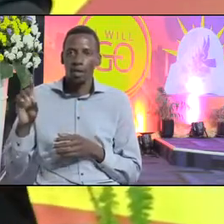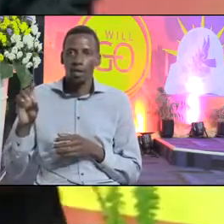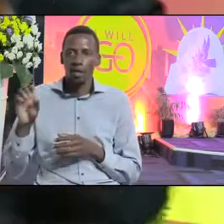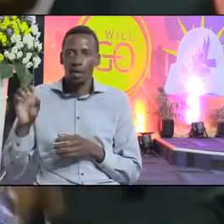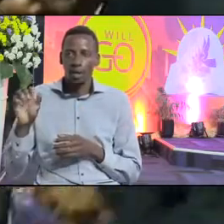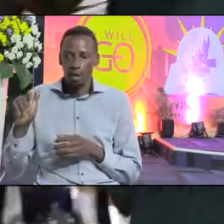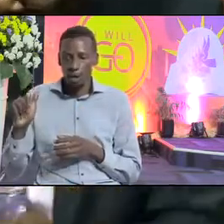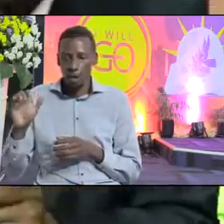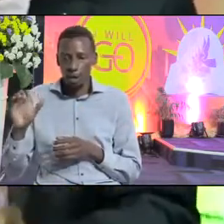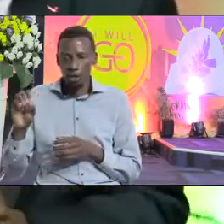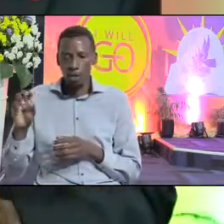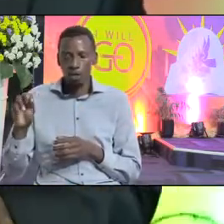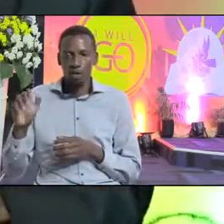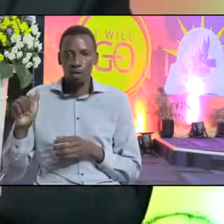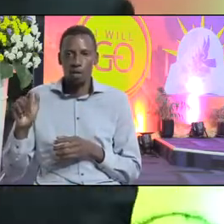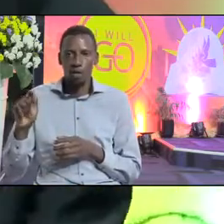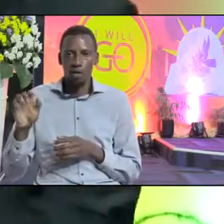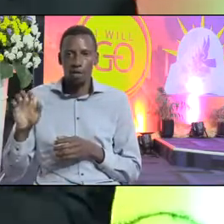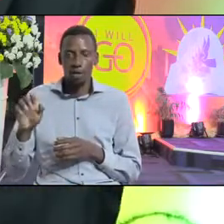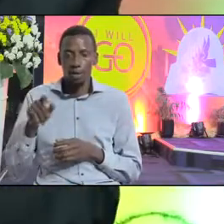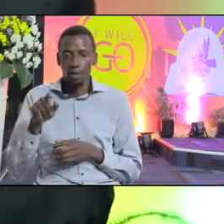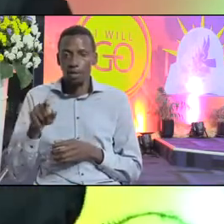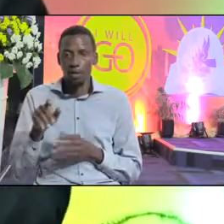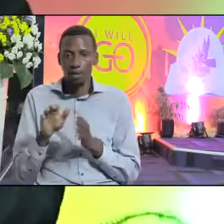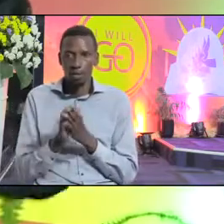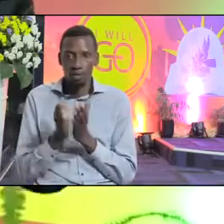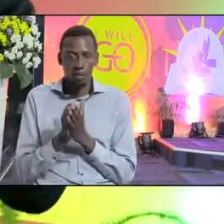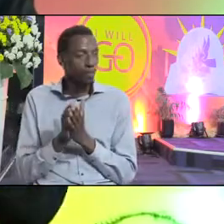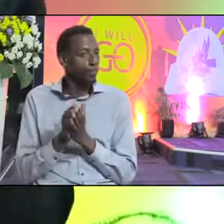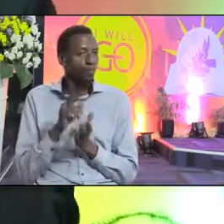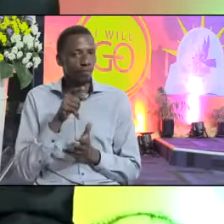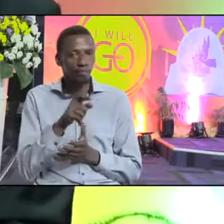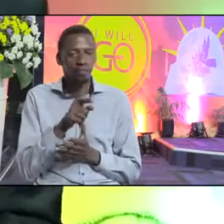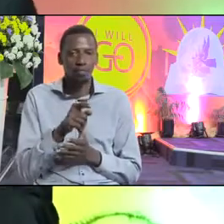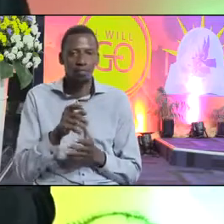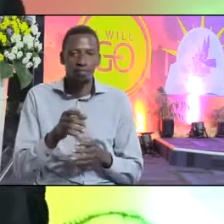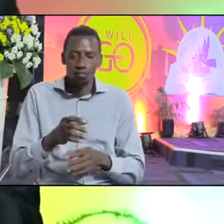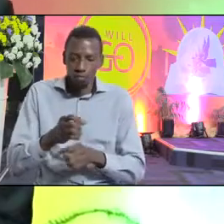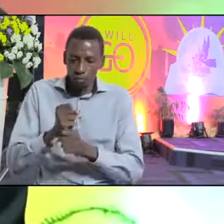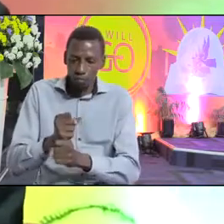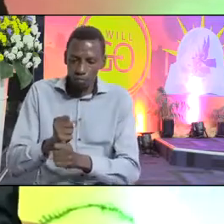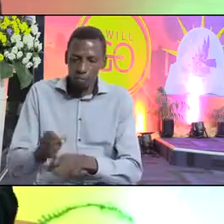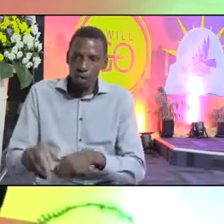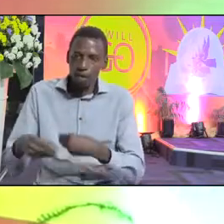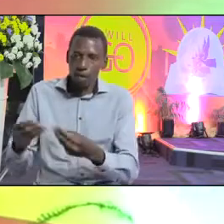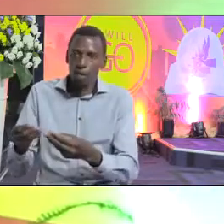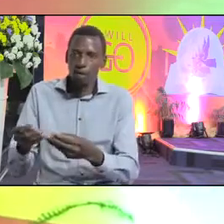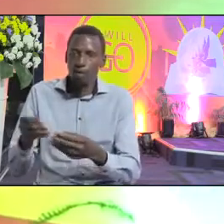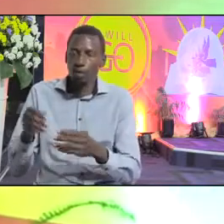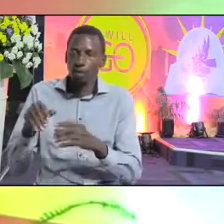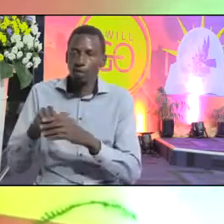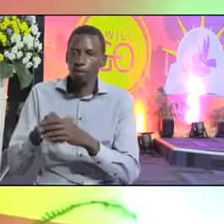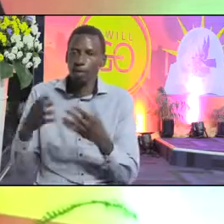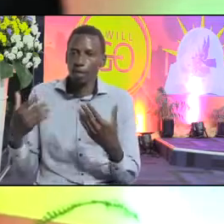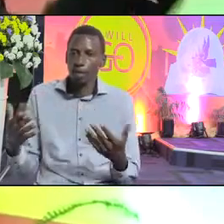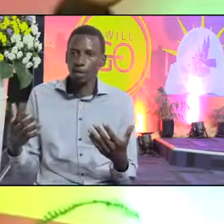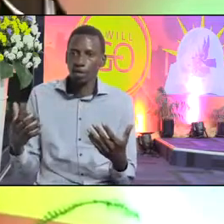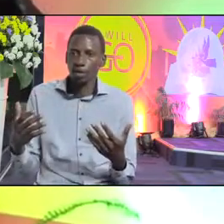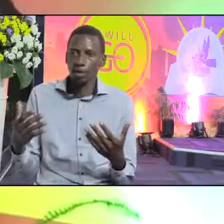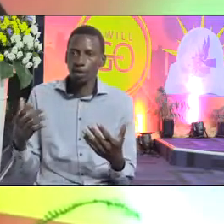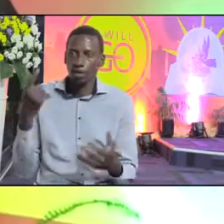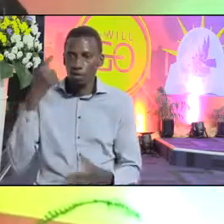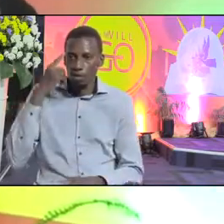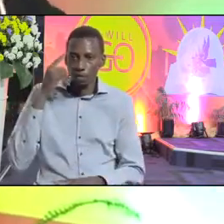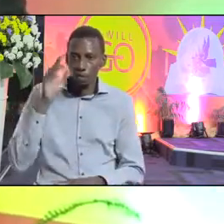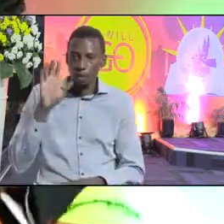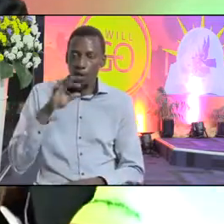D-I-A-C-O-N-A-T-E. So this book, help me tonight, was entrusted into the hands, for your